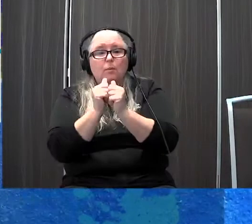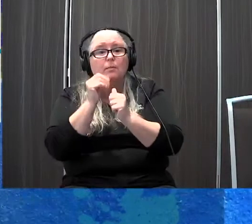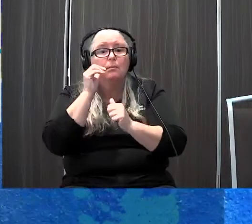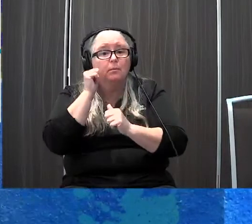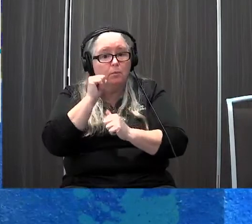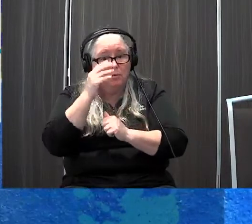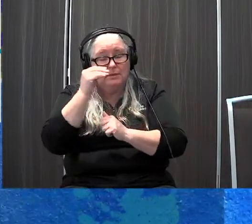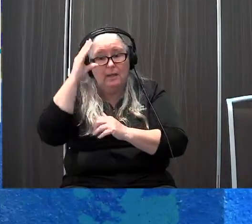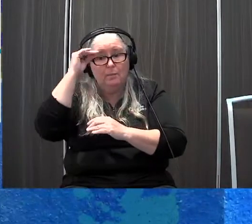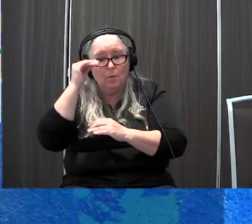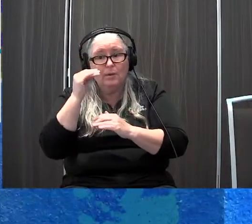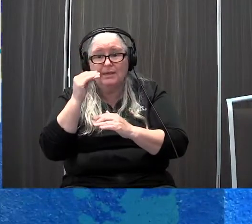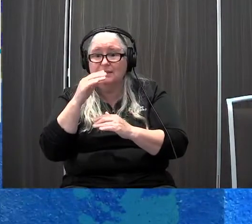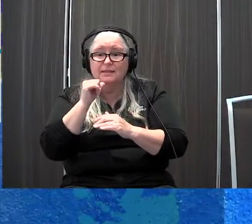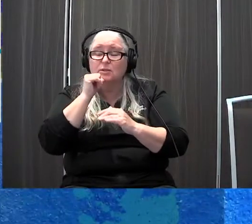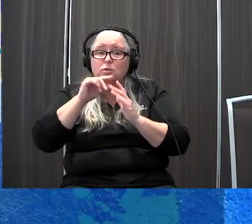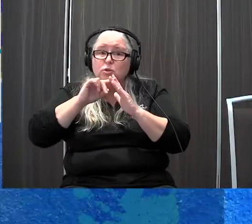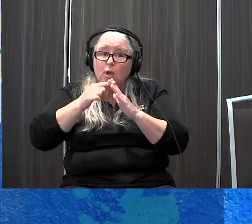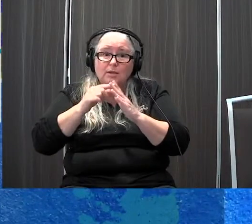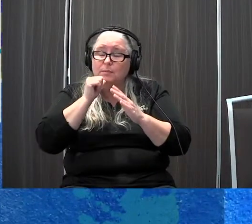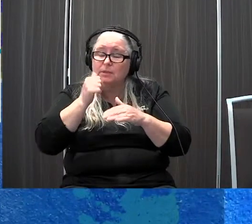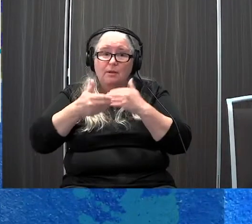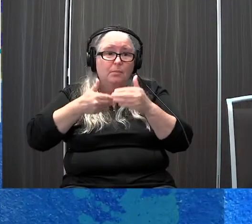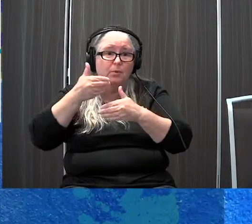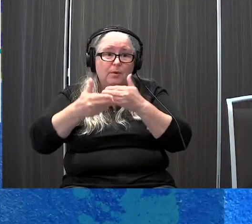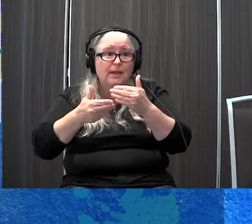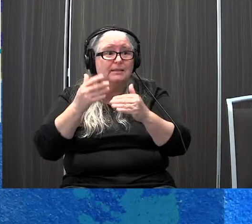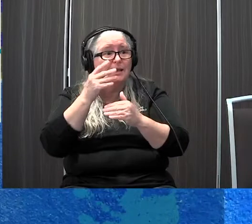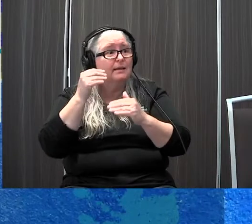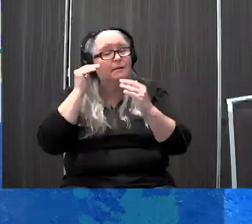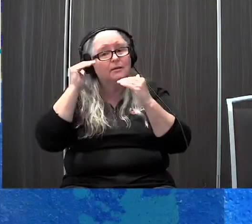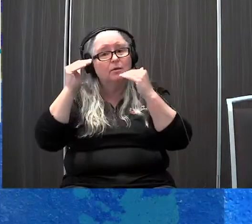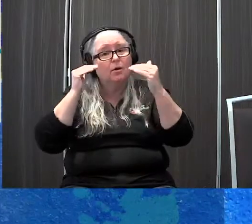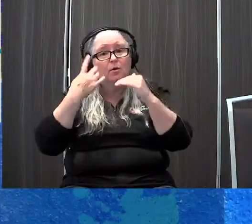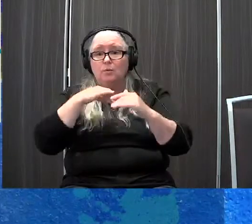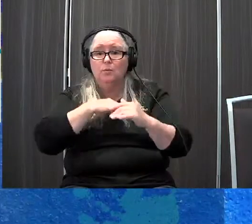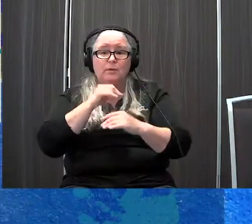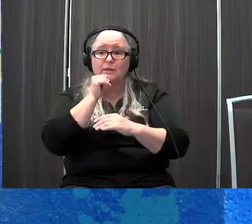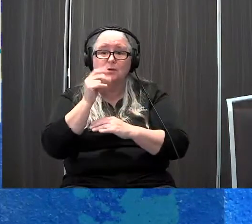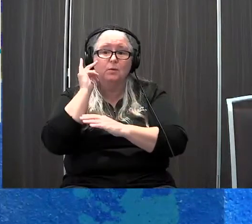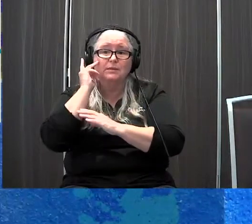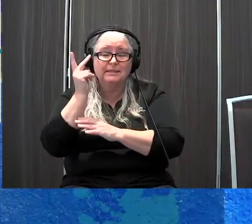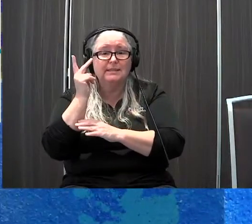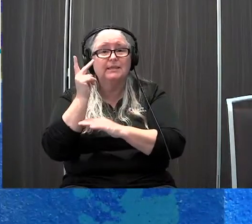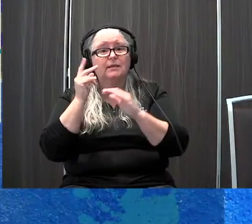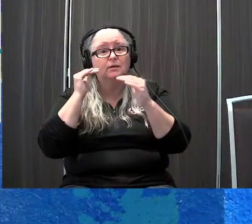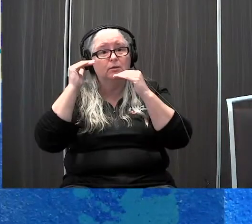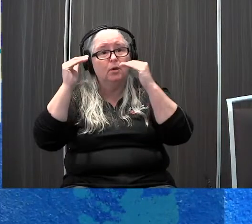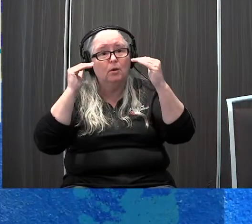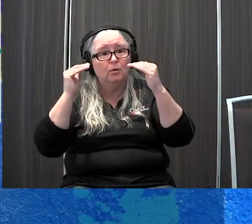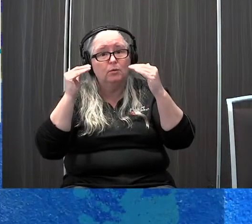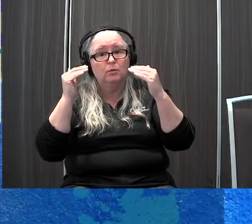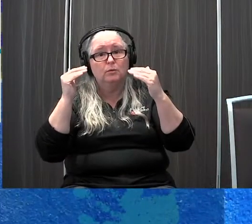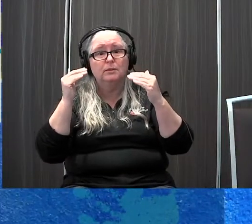start but may not progress all the way. And then in adulthood, which we don't really see adults, children's, but there may